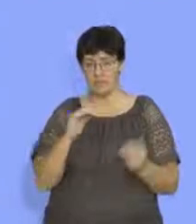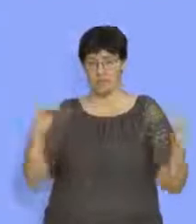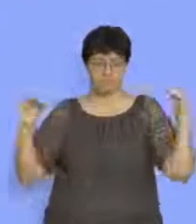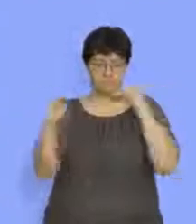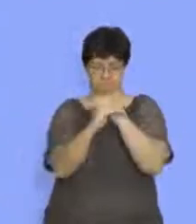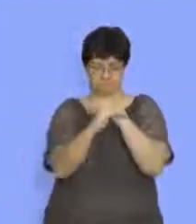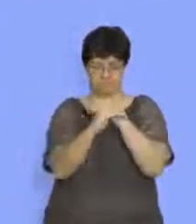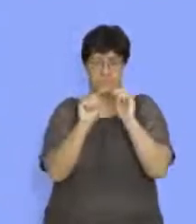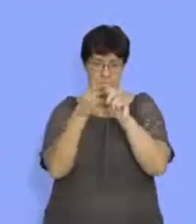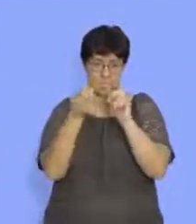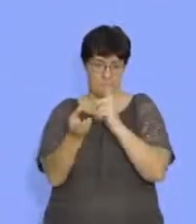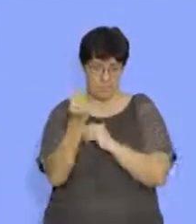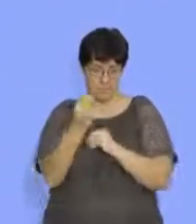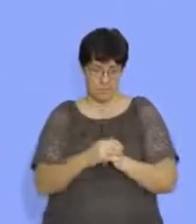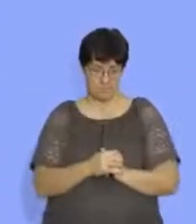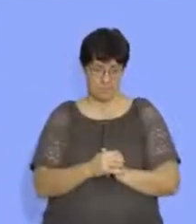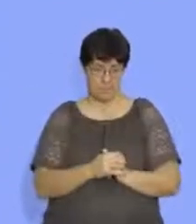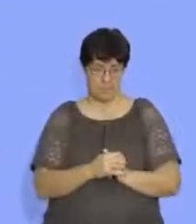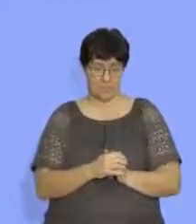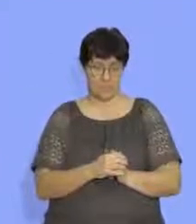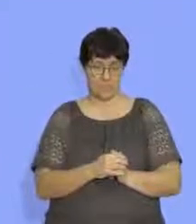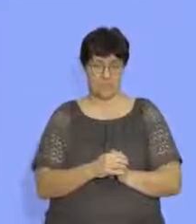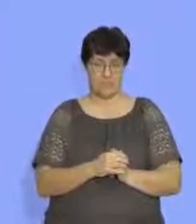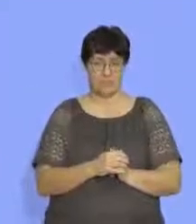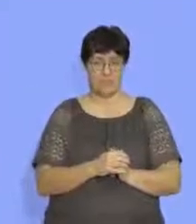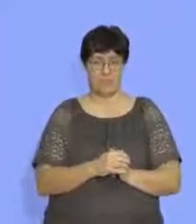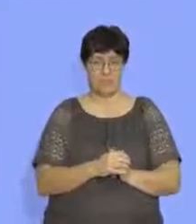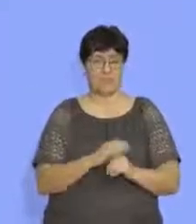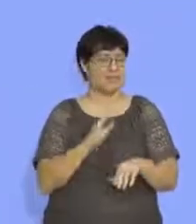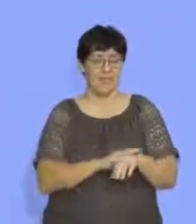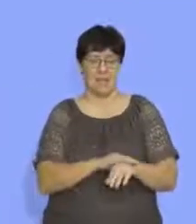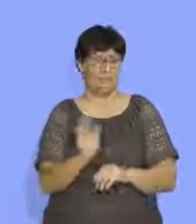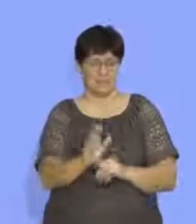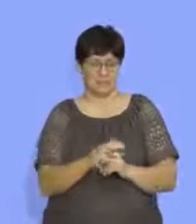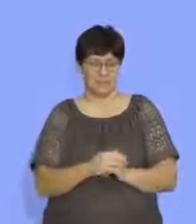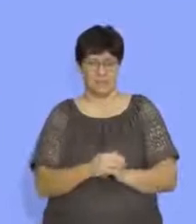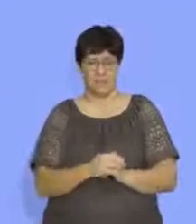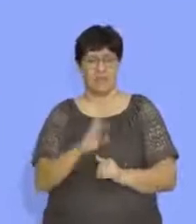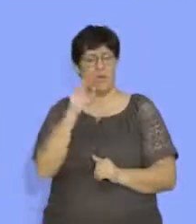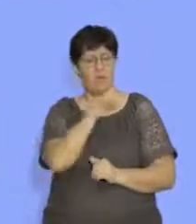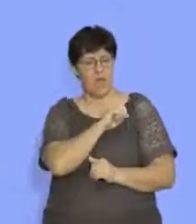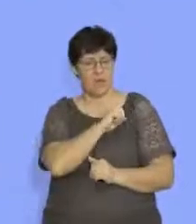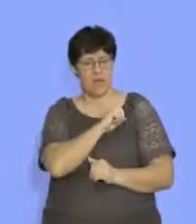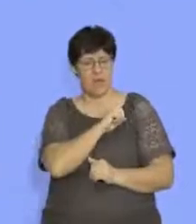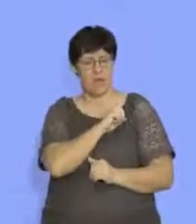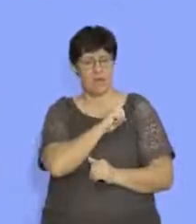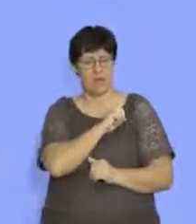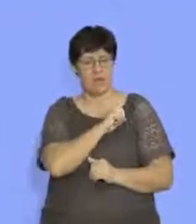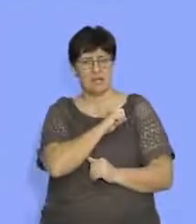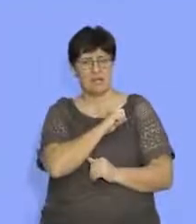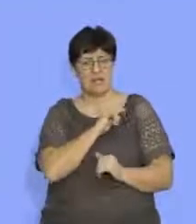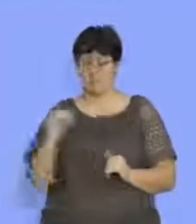these things to then meet at a certain point, right? That's what we are looking at. Not the time, because remember